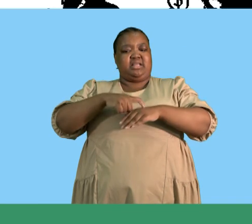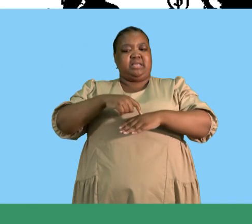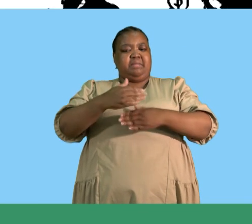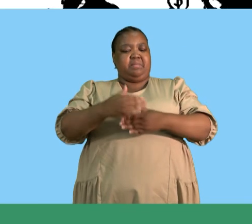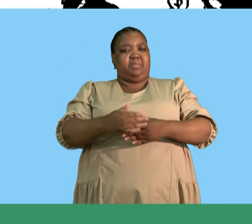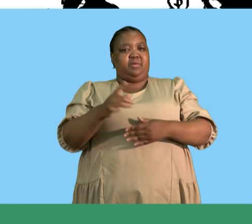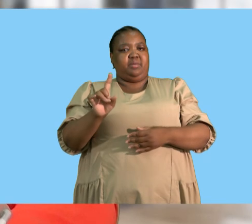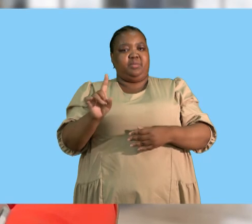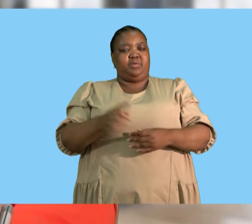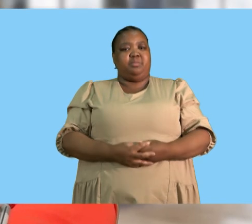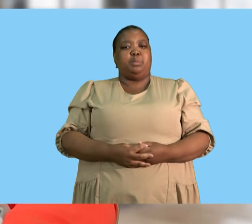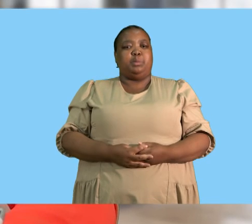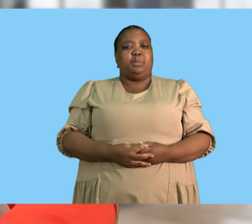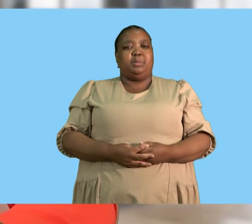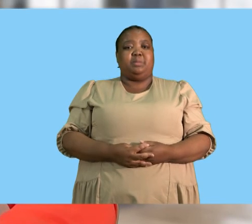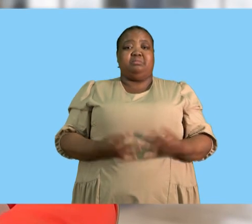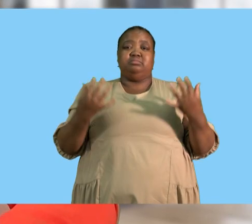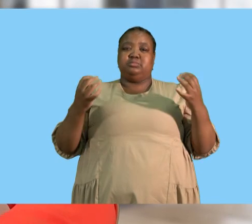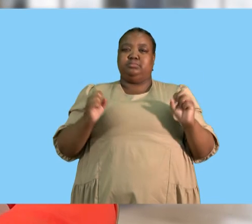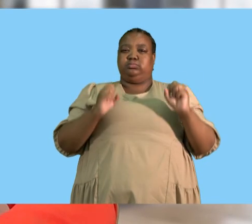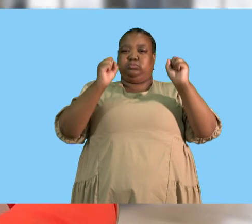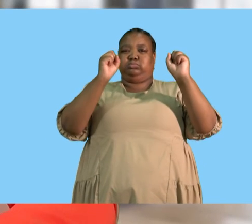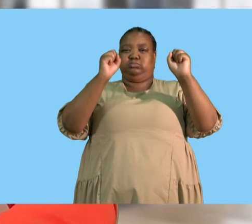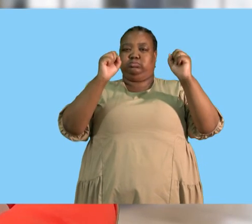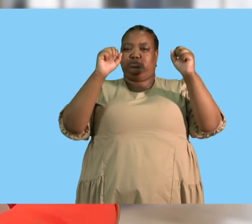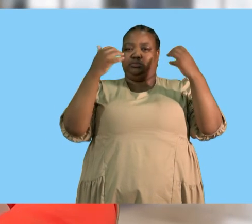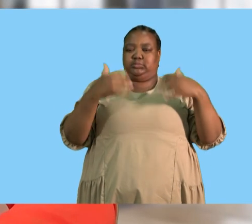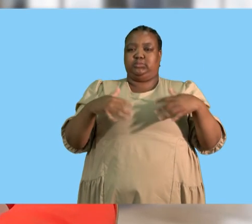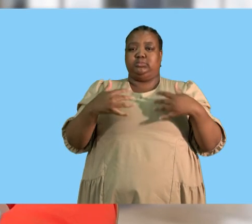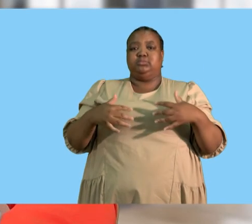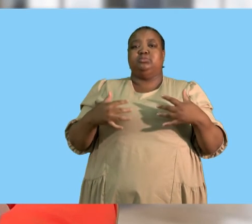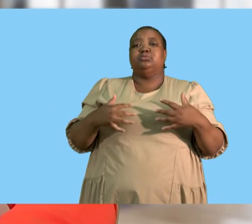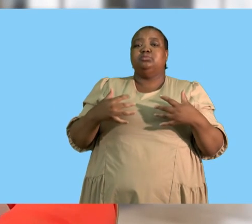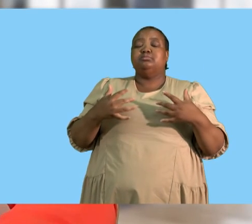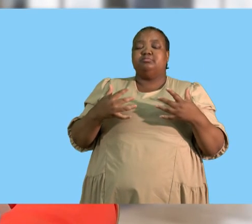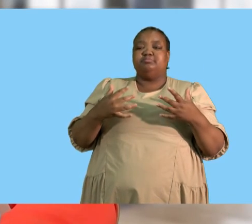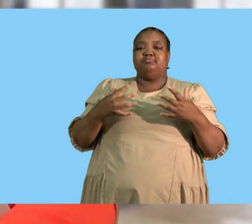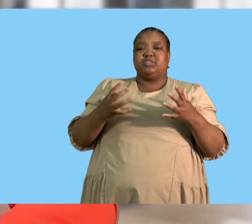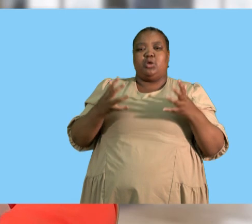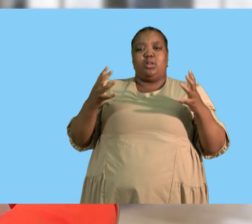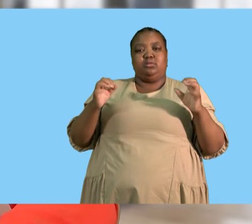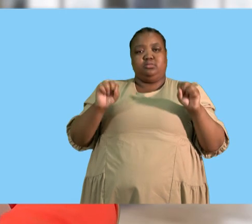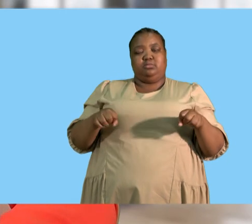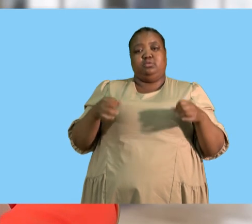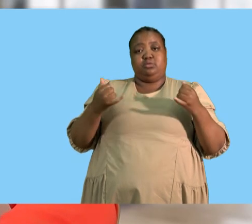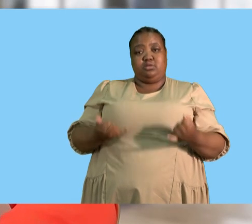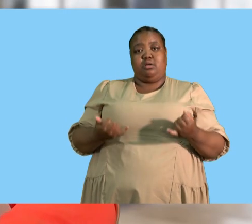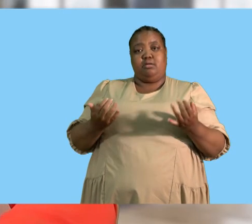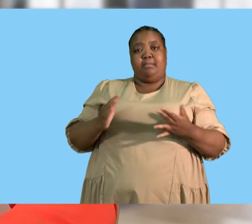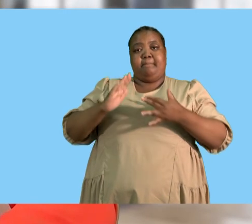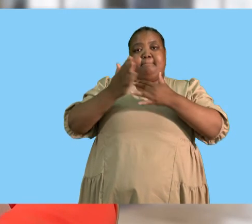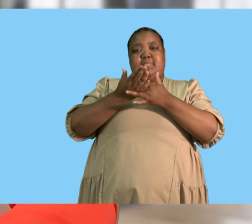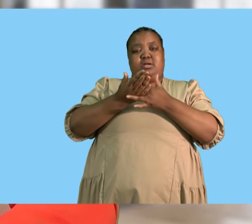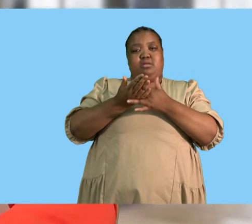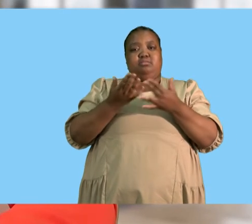money back. Now, I know that I have said a mouthful, grade 11s, and that was a lot to take in. So I